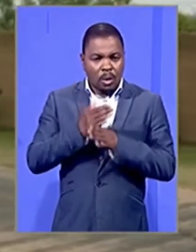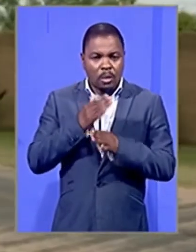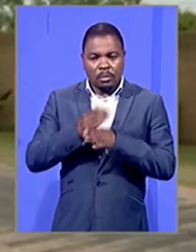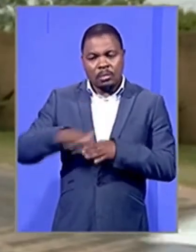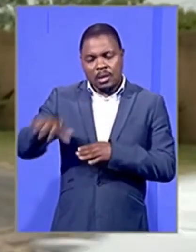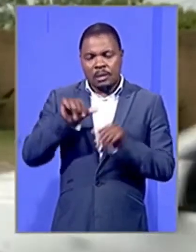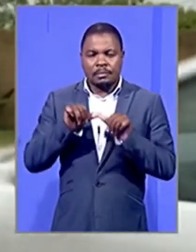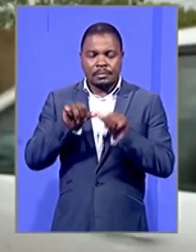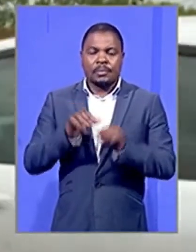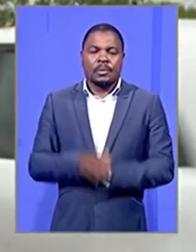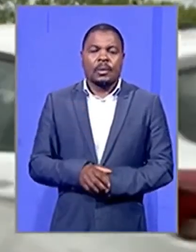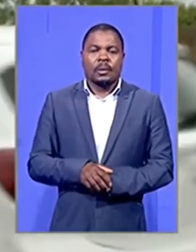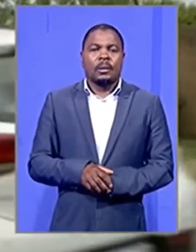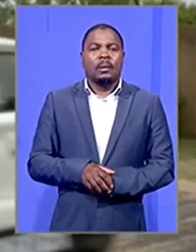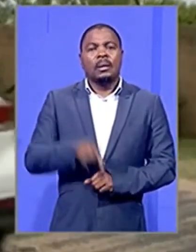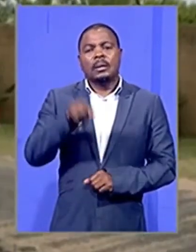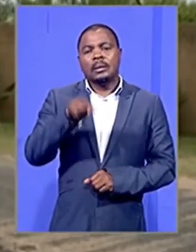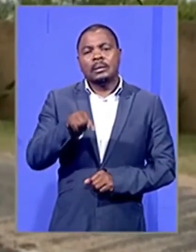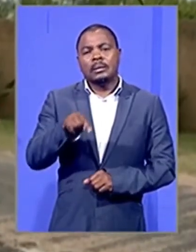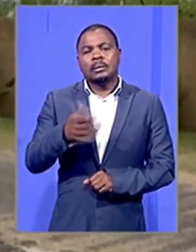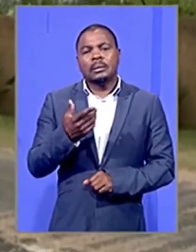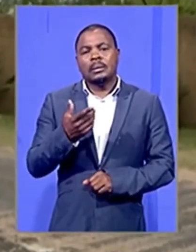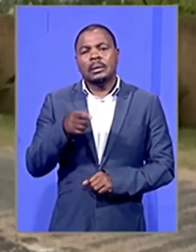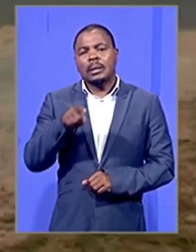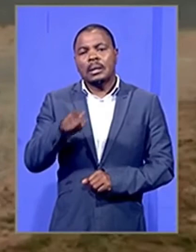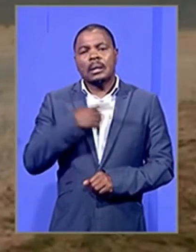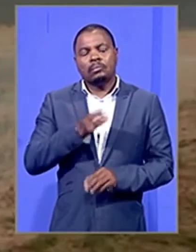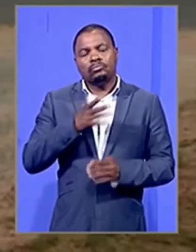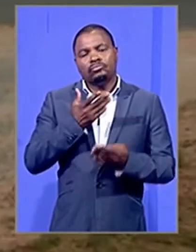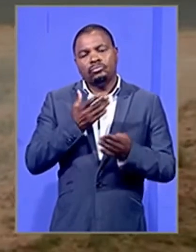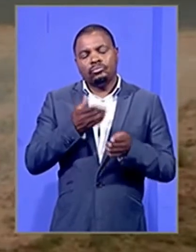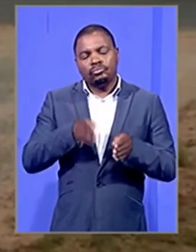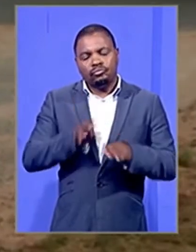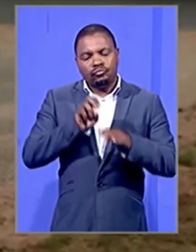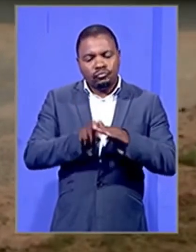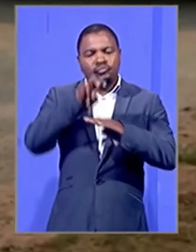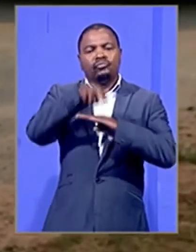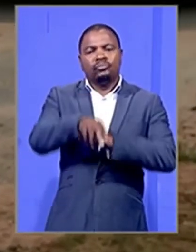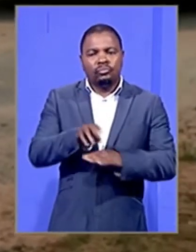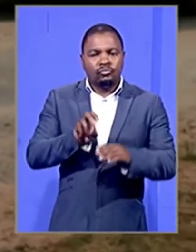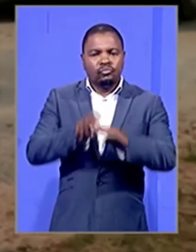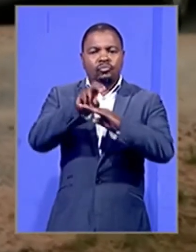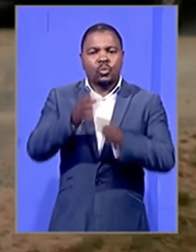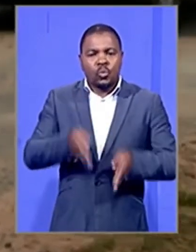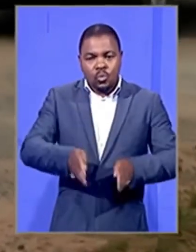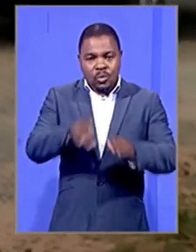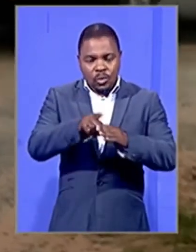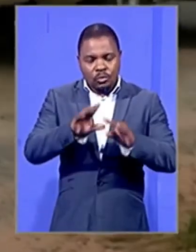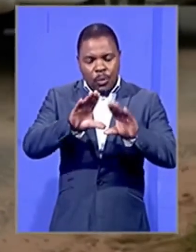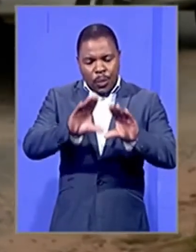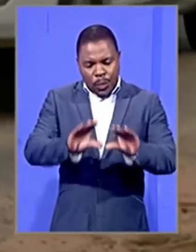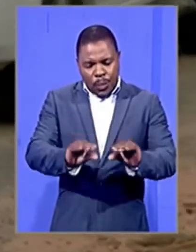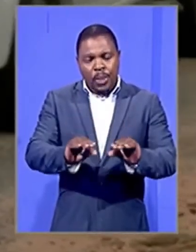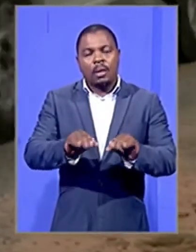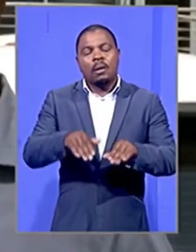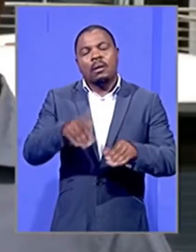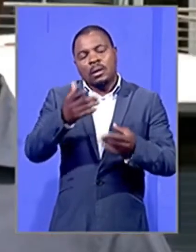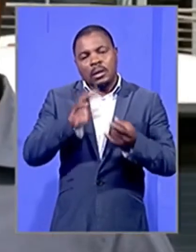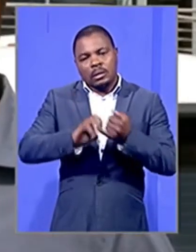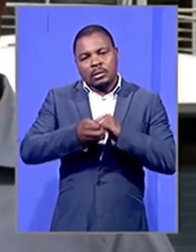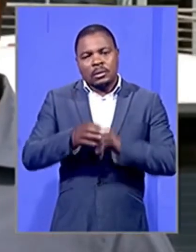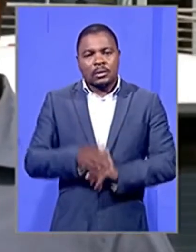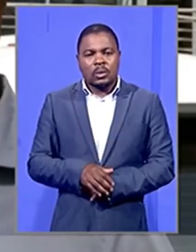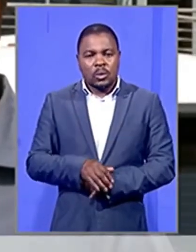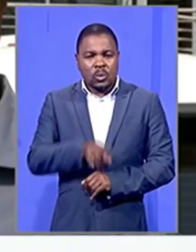this area. Morero wa ho fokotsa ditotoma tse etseditsweng ho fokotsa lebelo mmilong ona wa Numbi o ntse o tswela pele. If we look at the